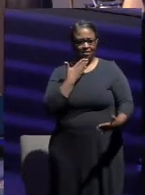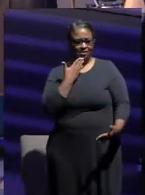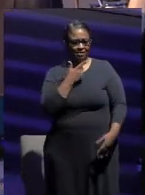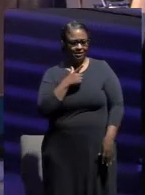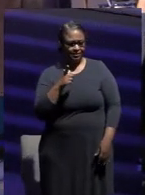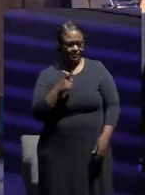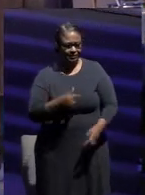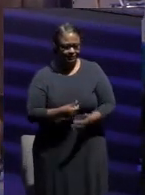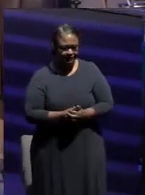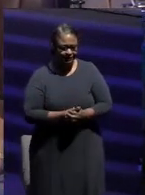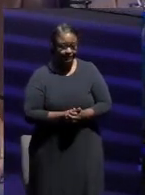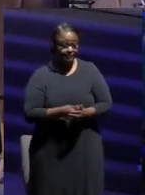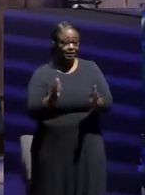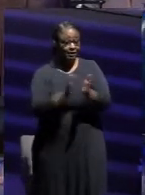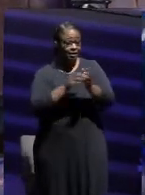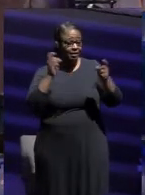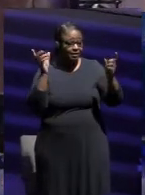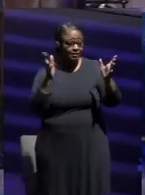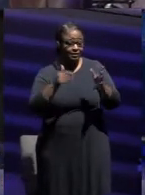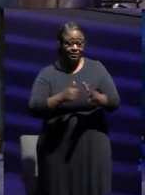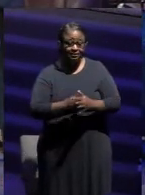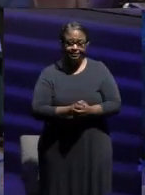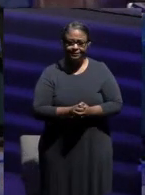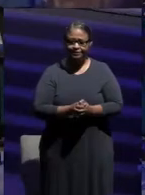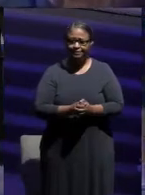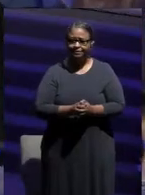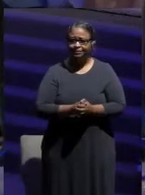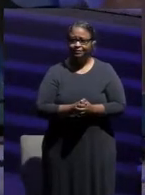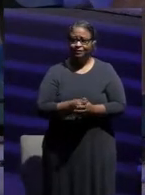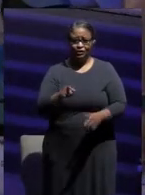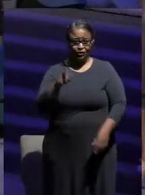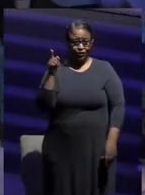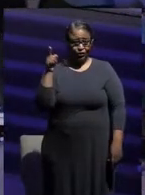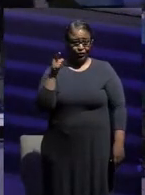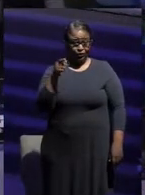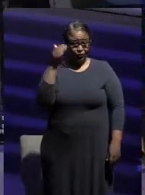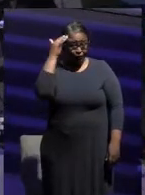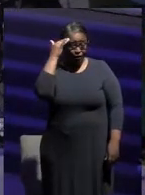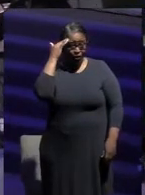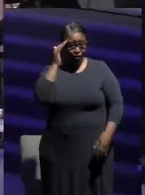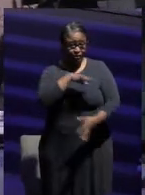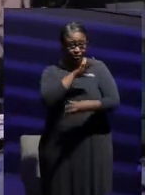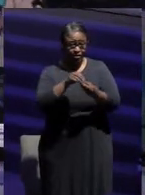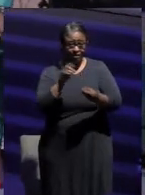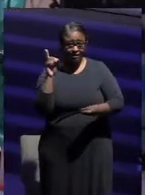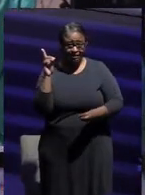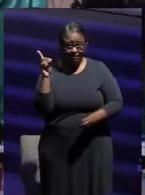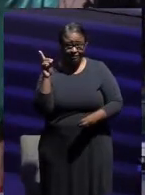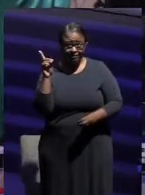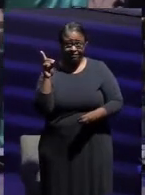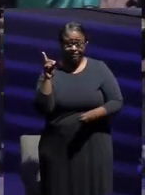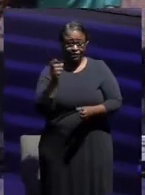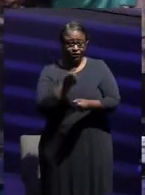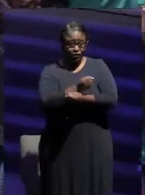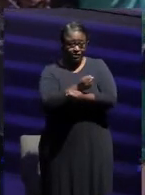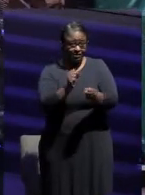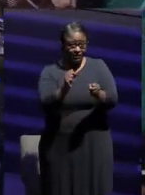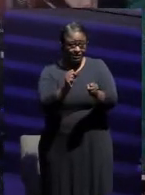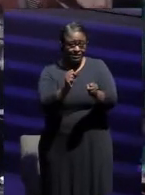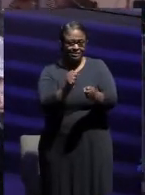In Him. Your salvation is in a safe